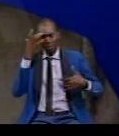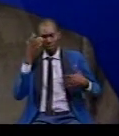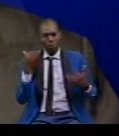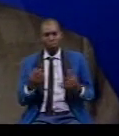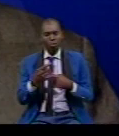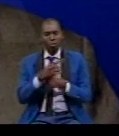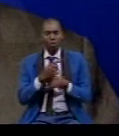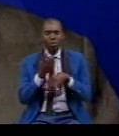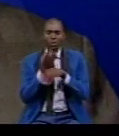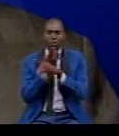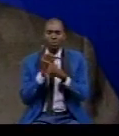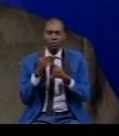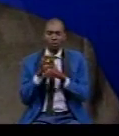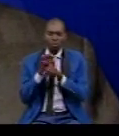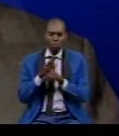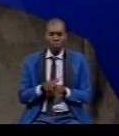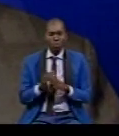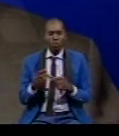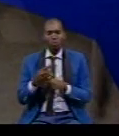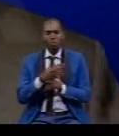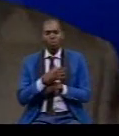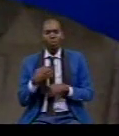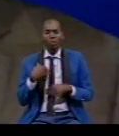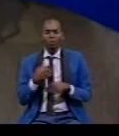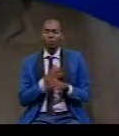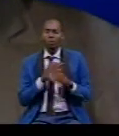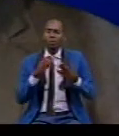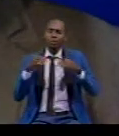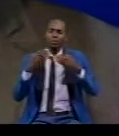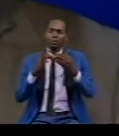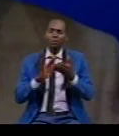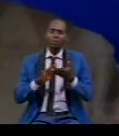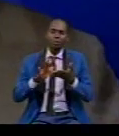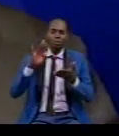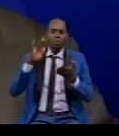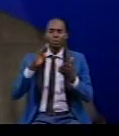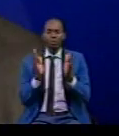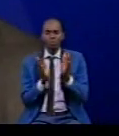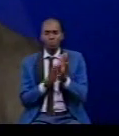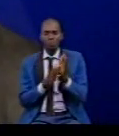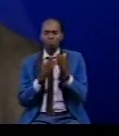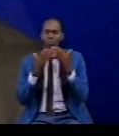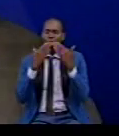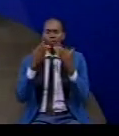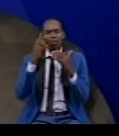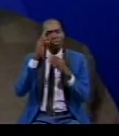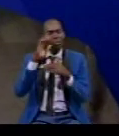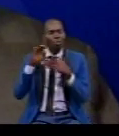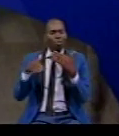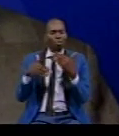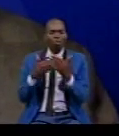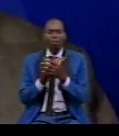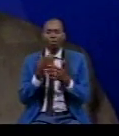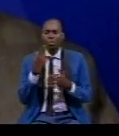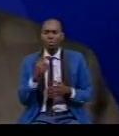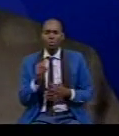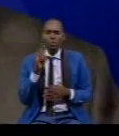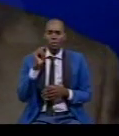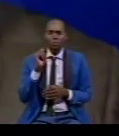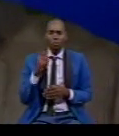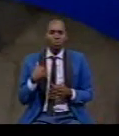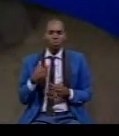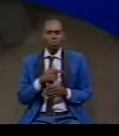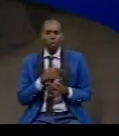the society. But they say, what have I done? What do I do? But I saw